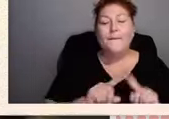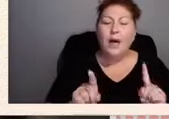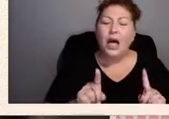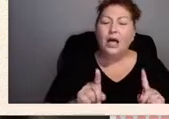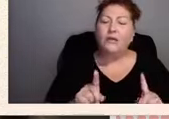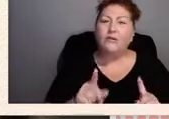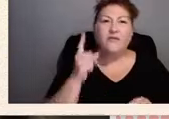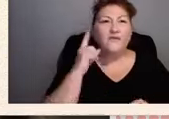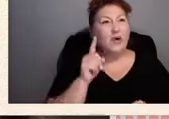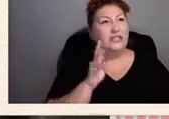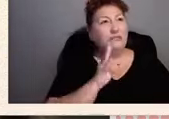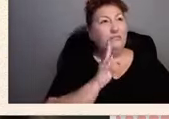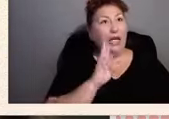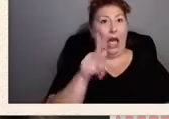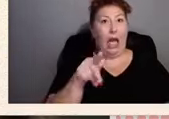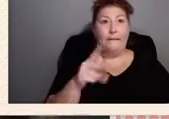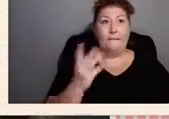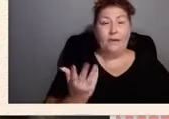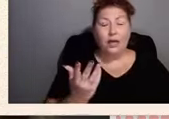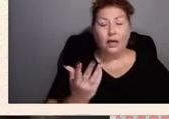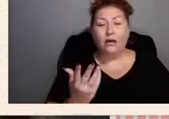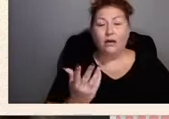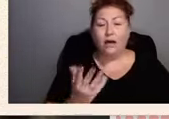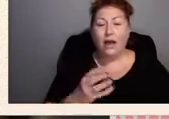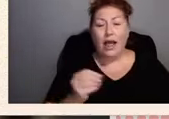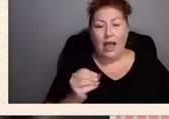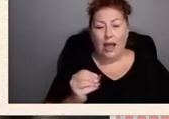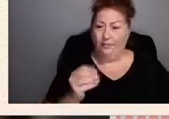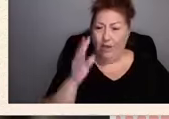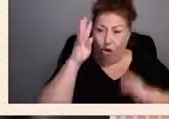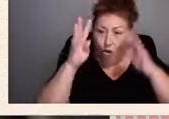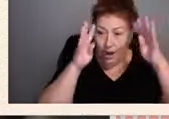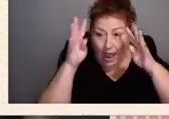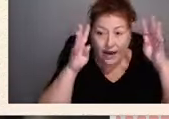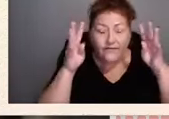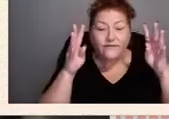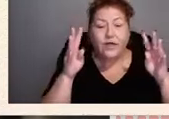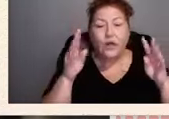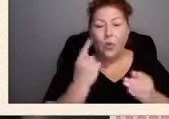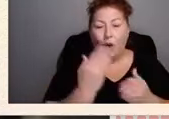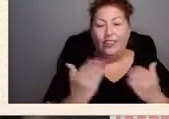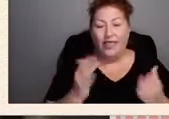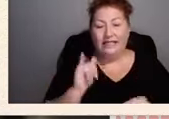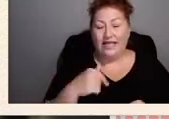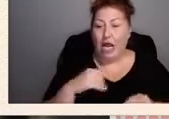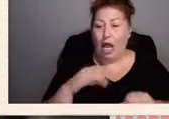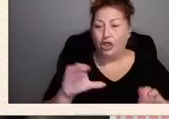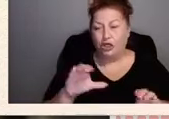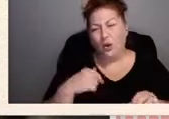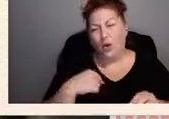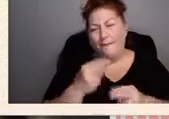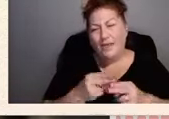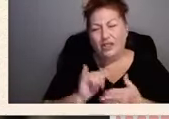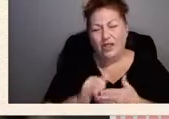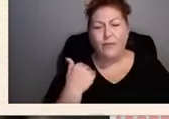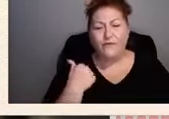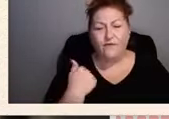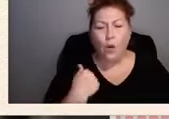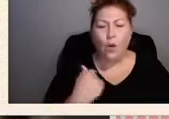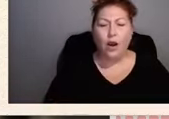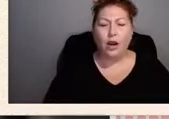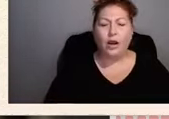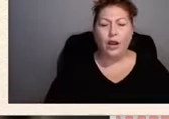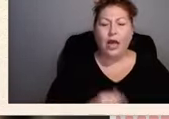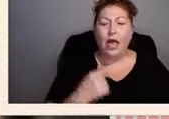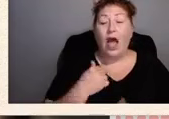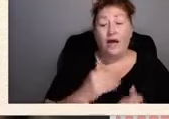up and being creative, one of the things that I do, and I've mentioned it before, is I frequently